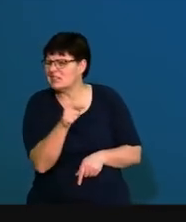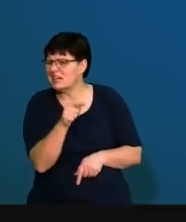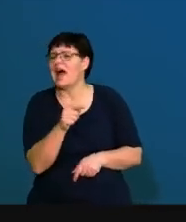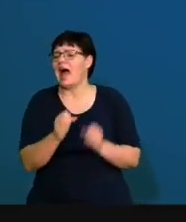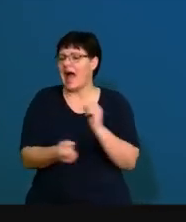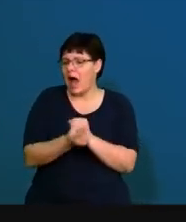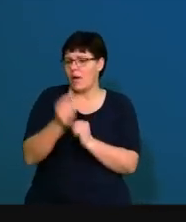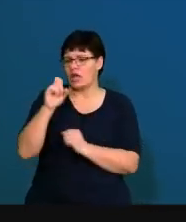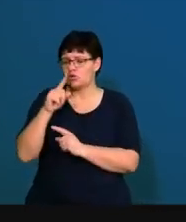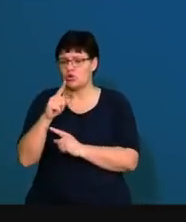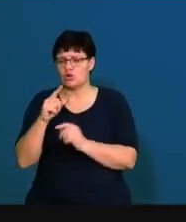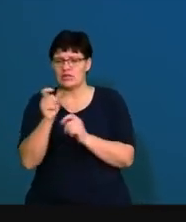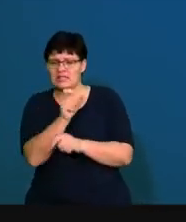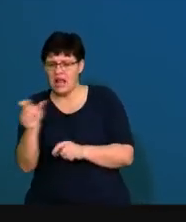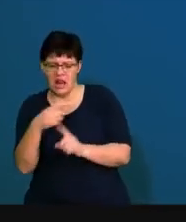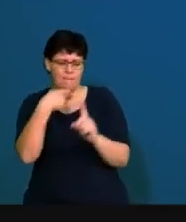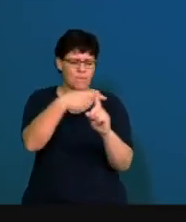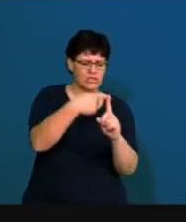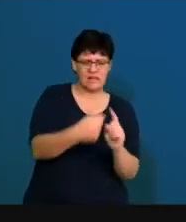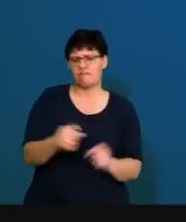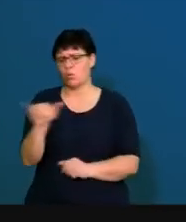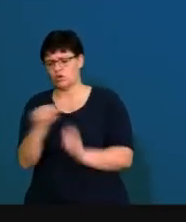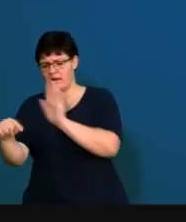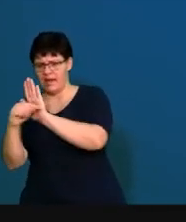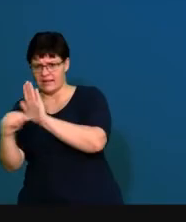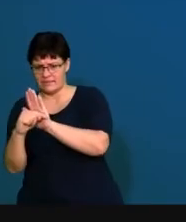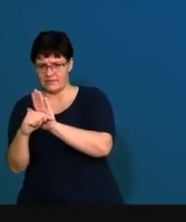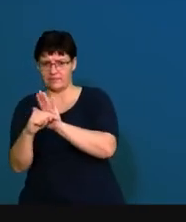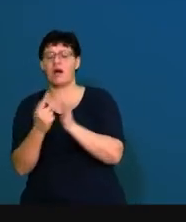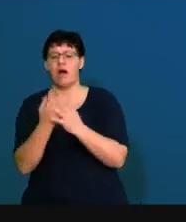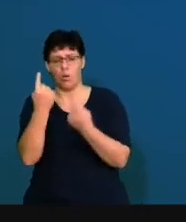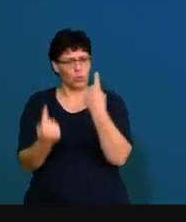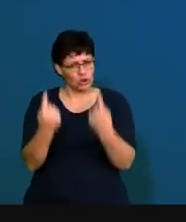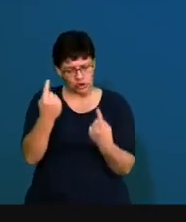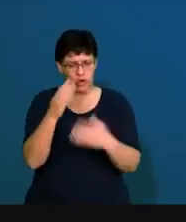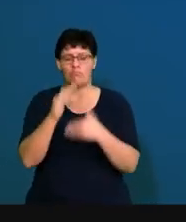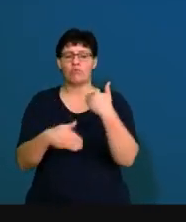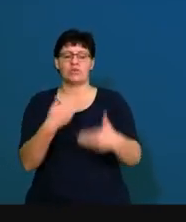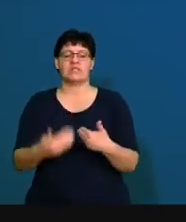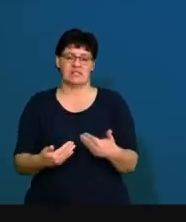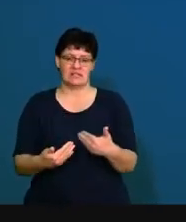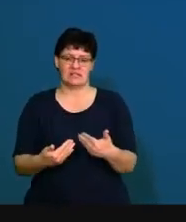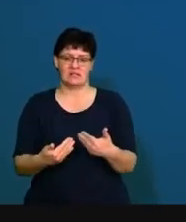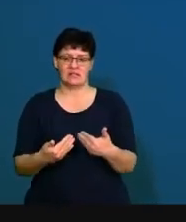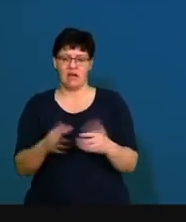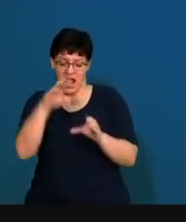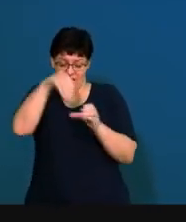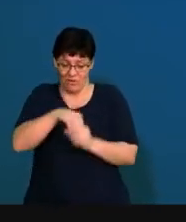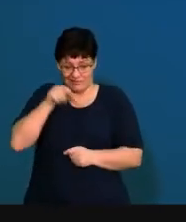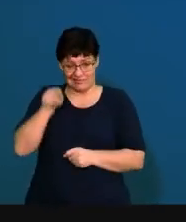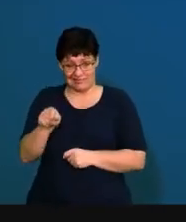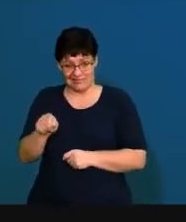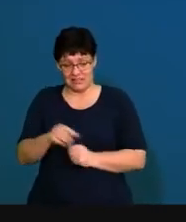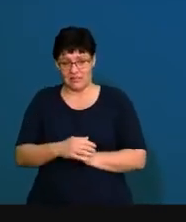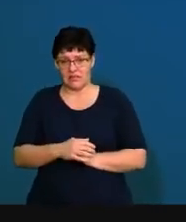of the electrolytic cells, which one is positive, which one is negative, and which of the processes are actually concerned